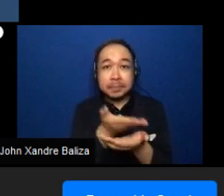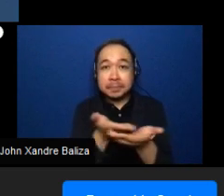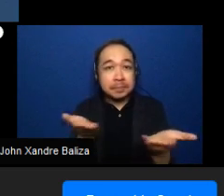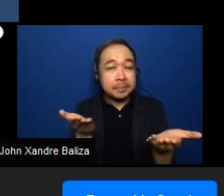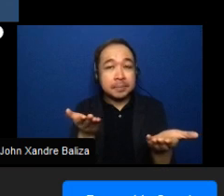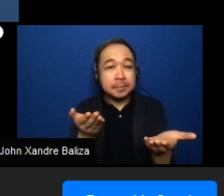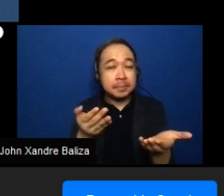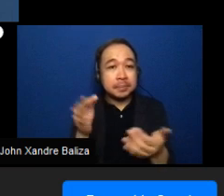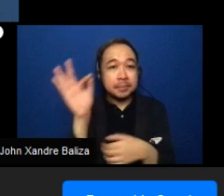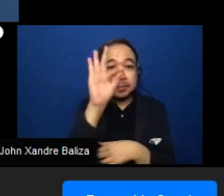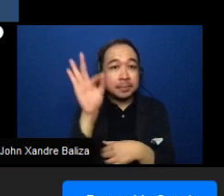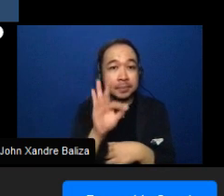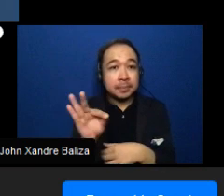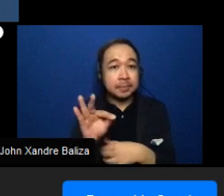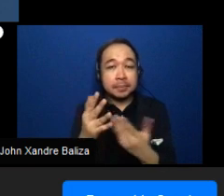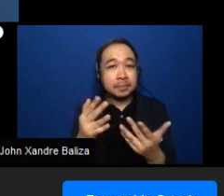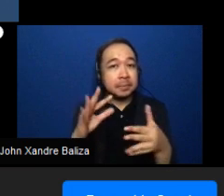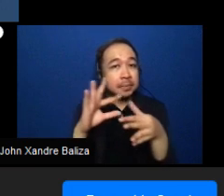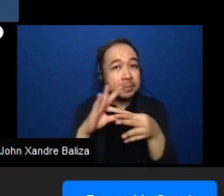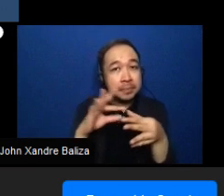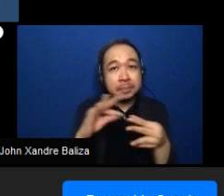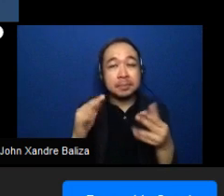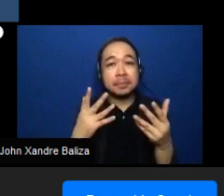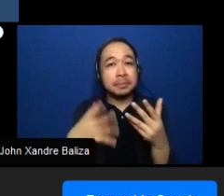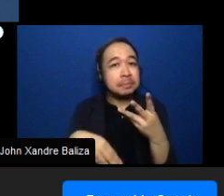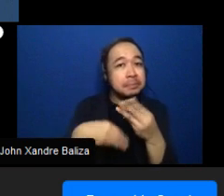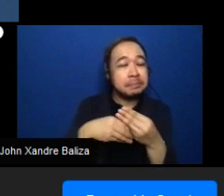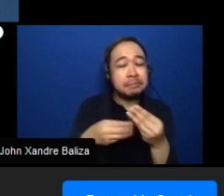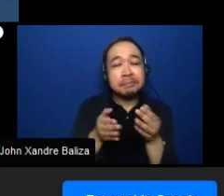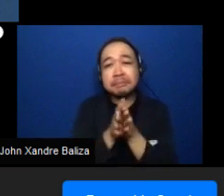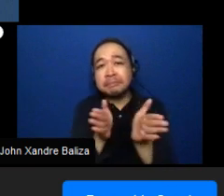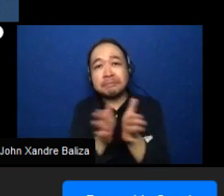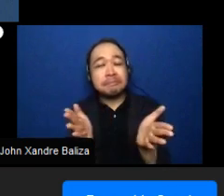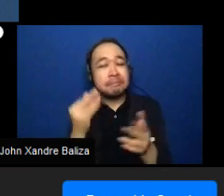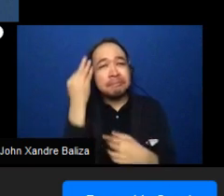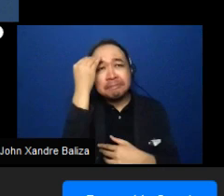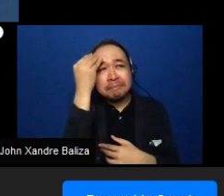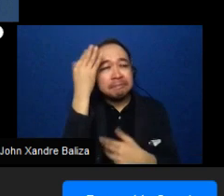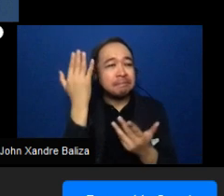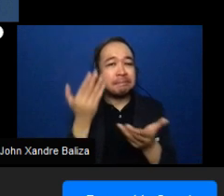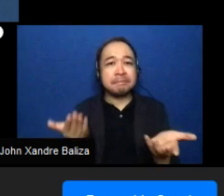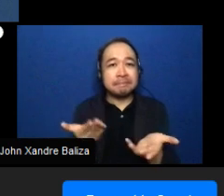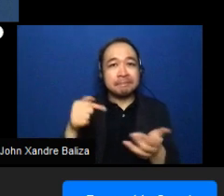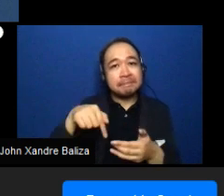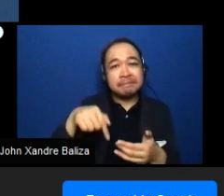views or comments with regard to this committee